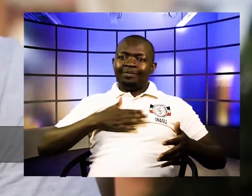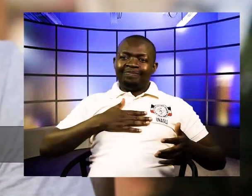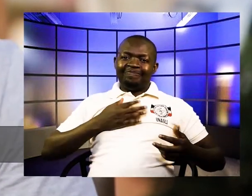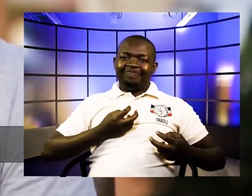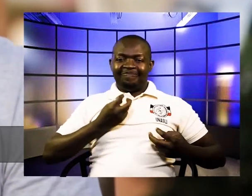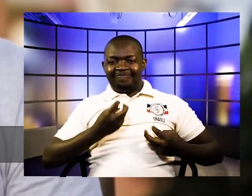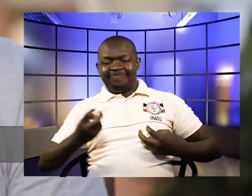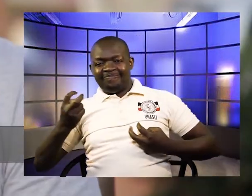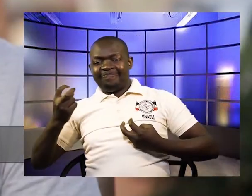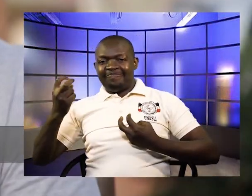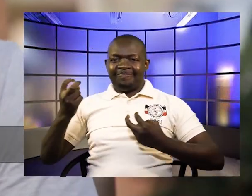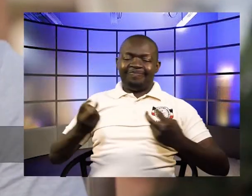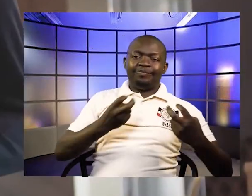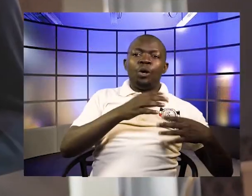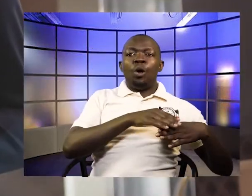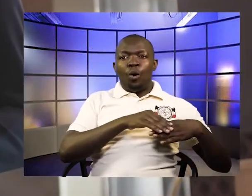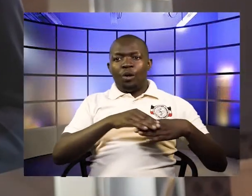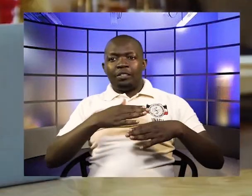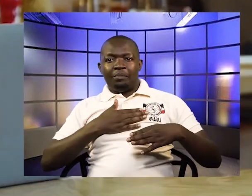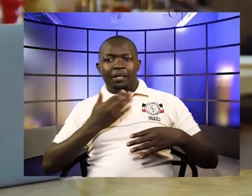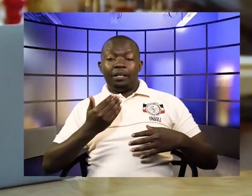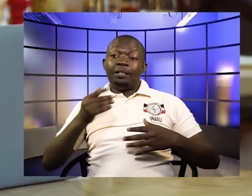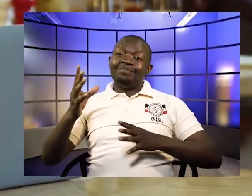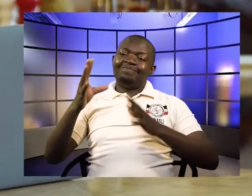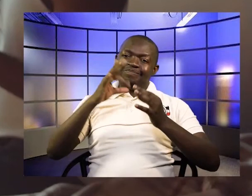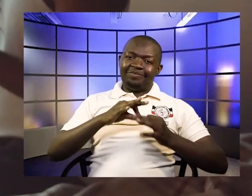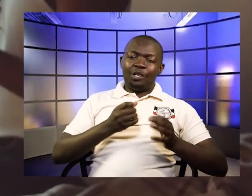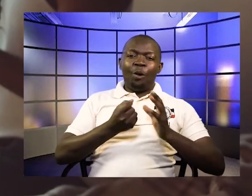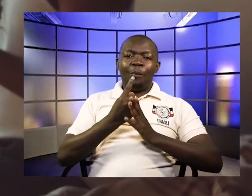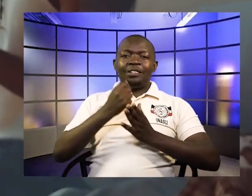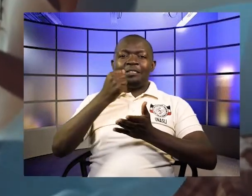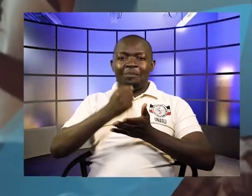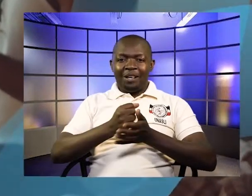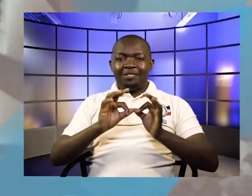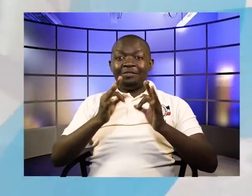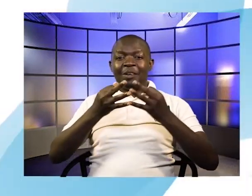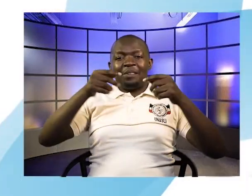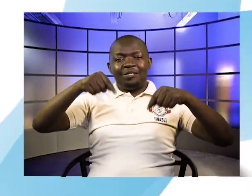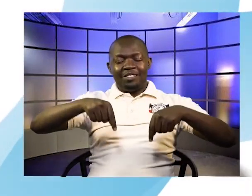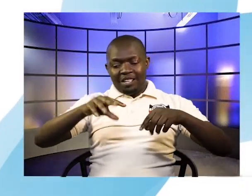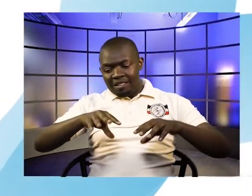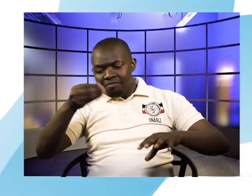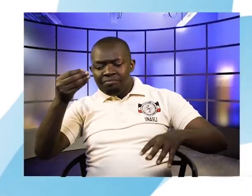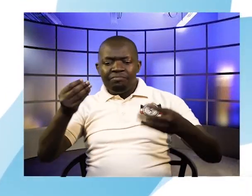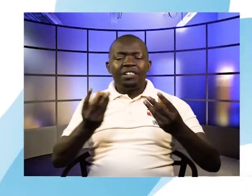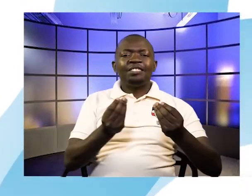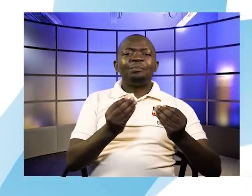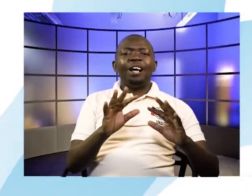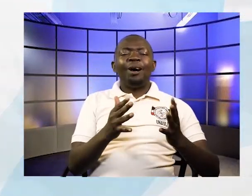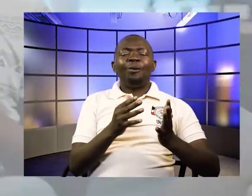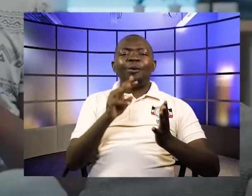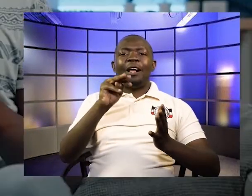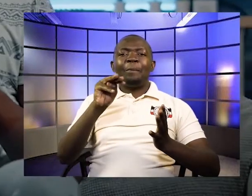Hold My Hand. Join the Opportunity Bank family today to discover the simplicity of mobile